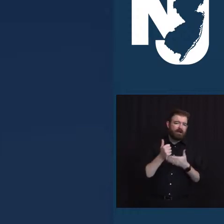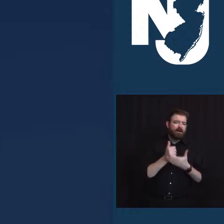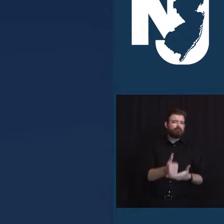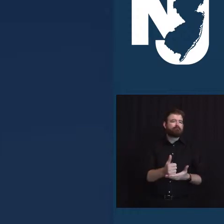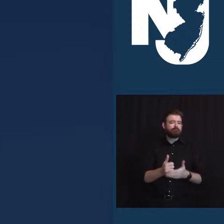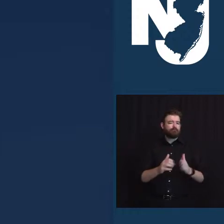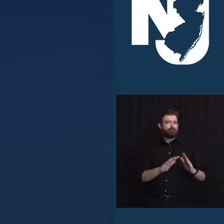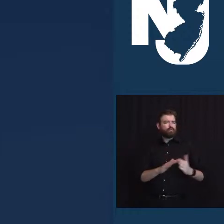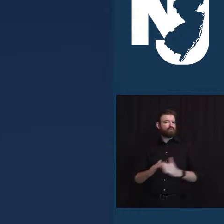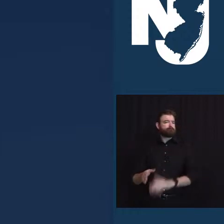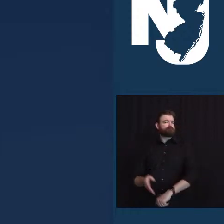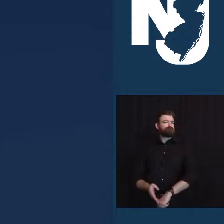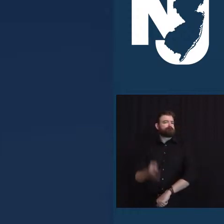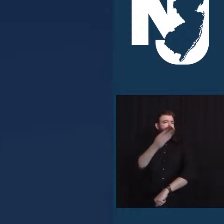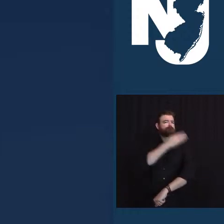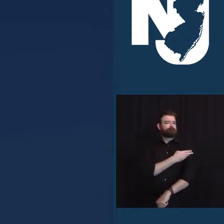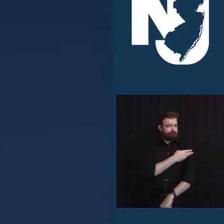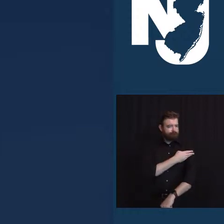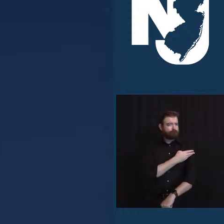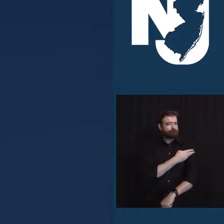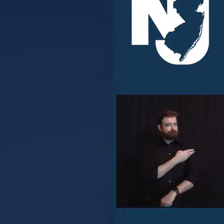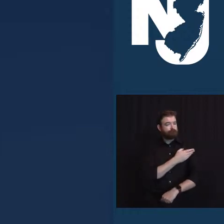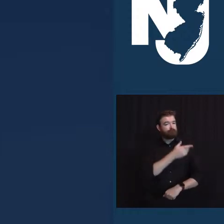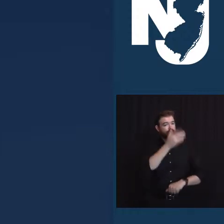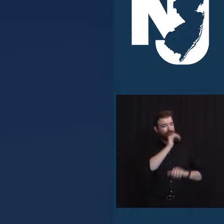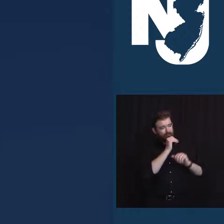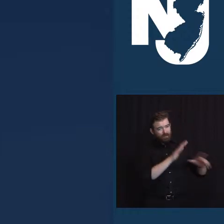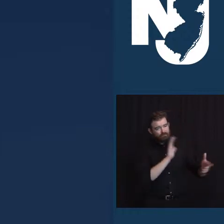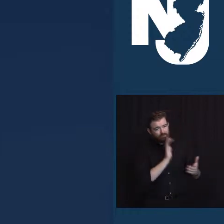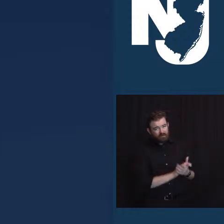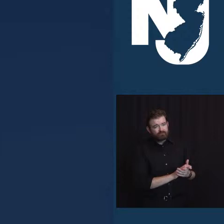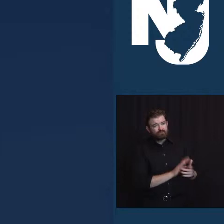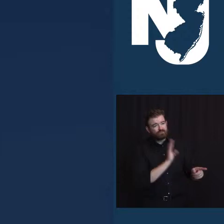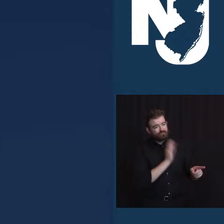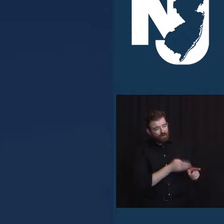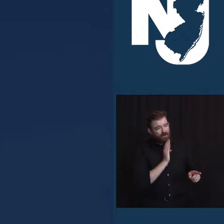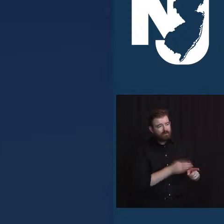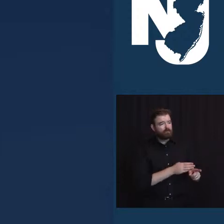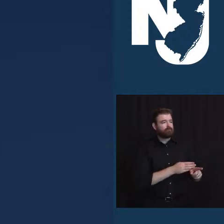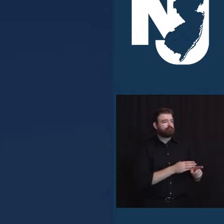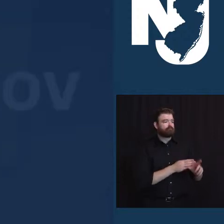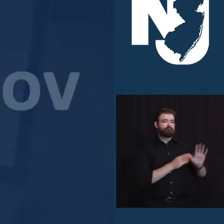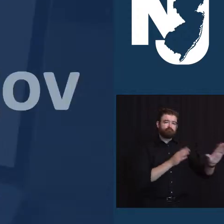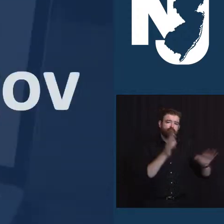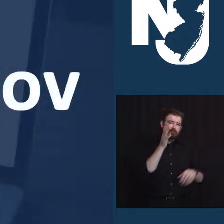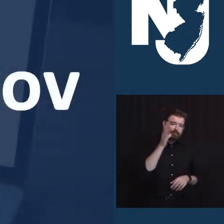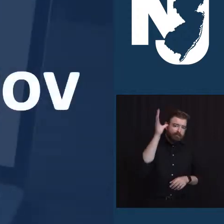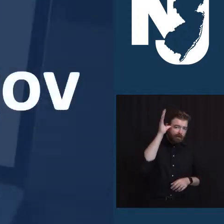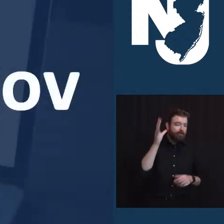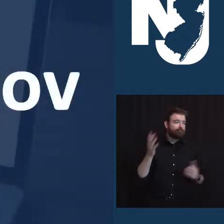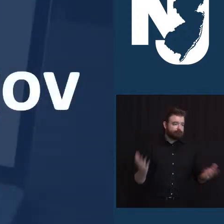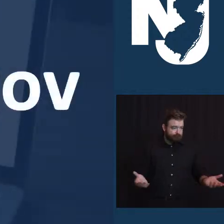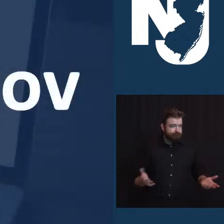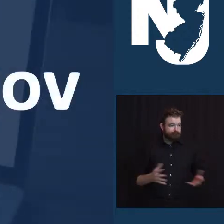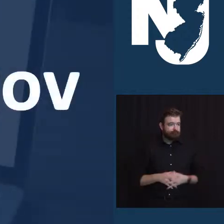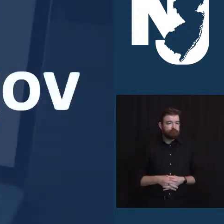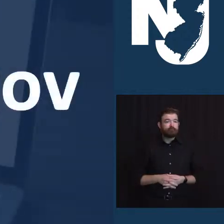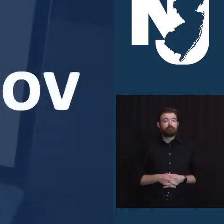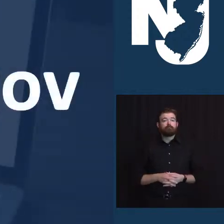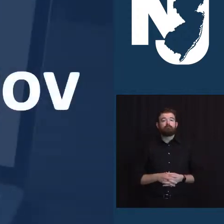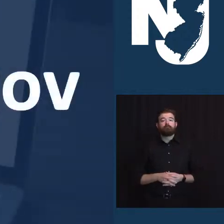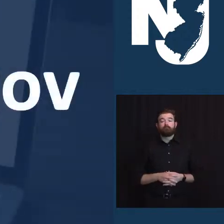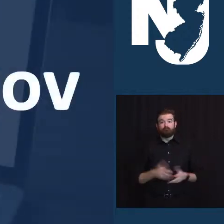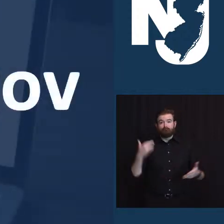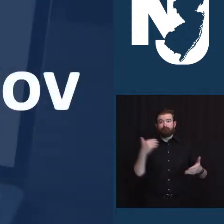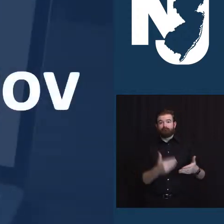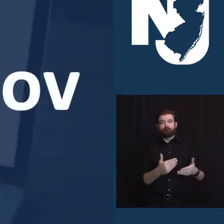lived better. And God bless his wife and daughters and his mom and dad. As we head into Memorial Day weekend, let's keep Dave,